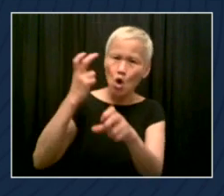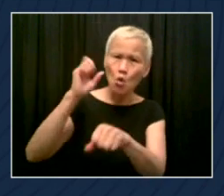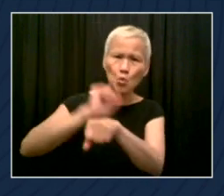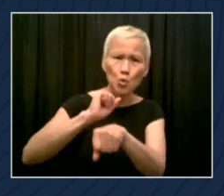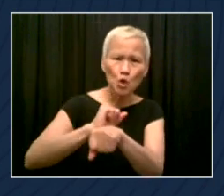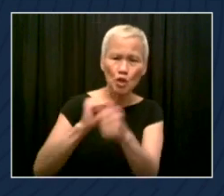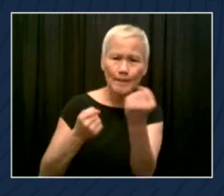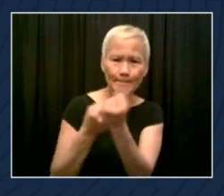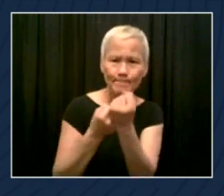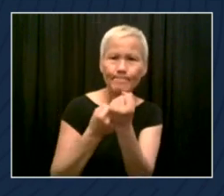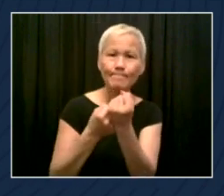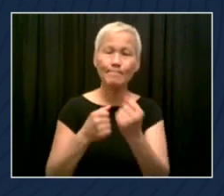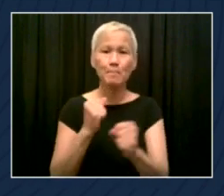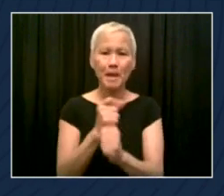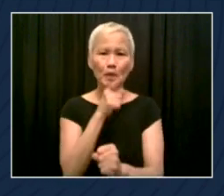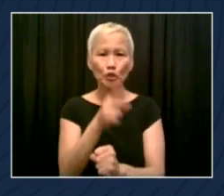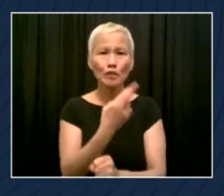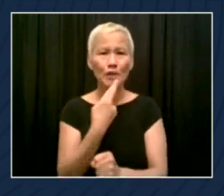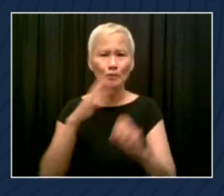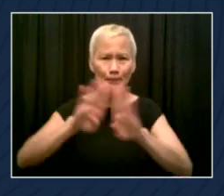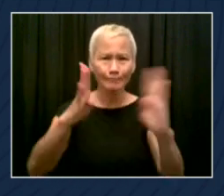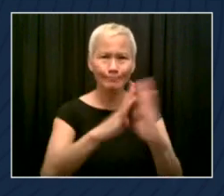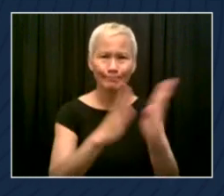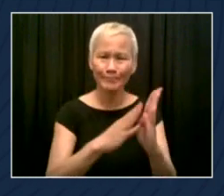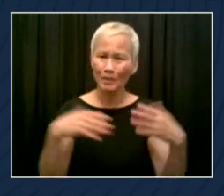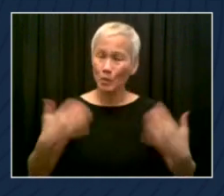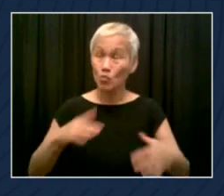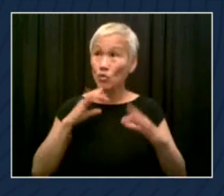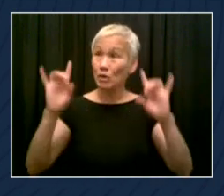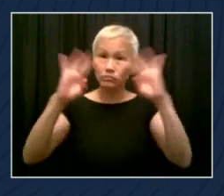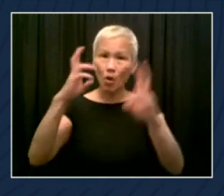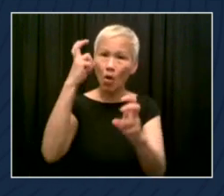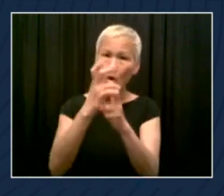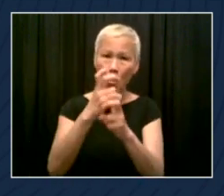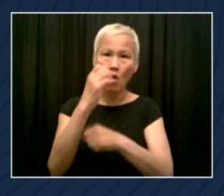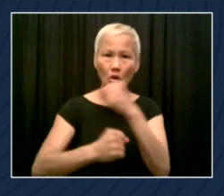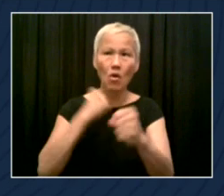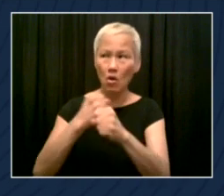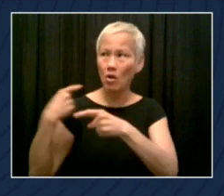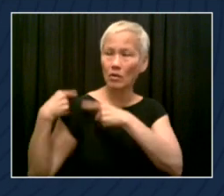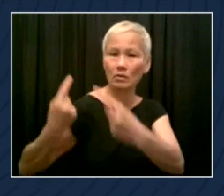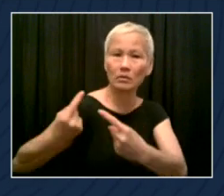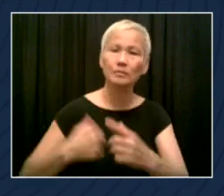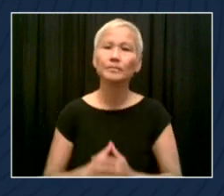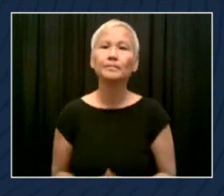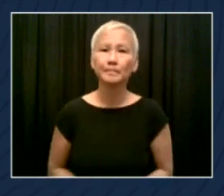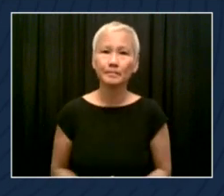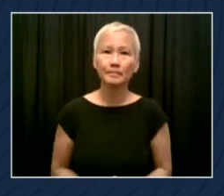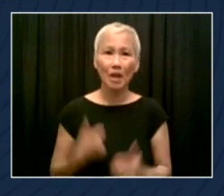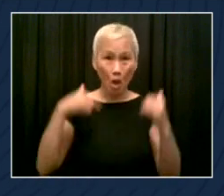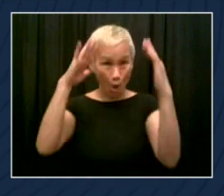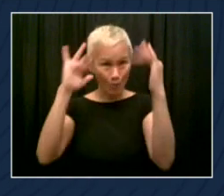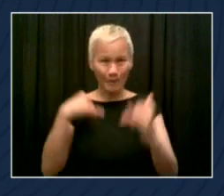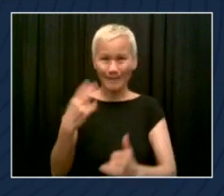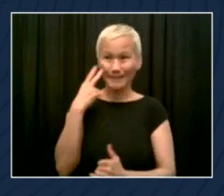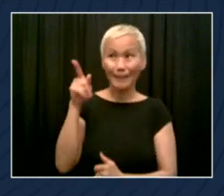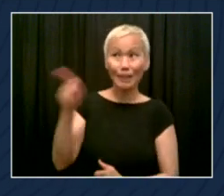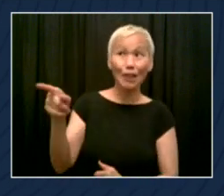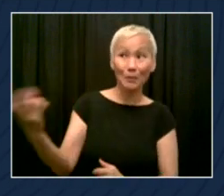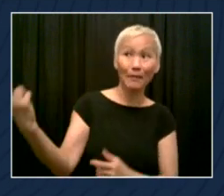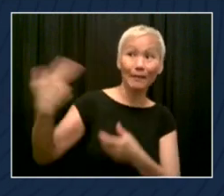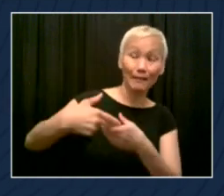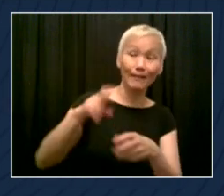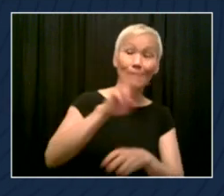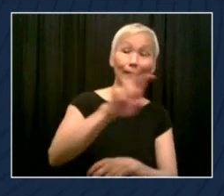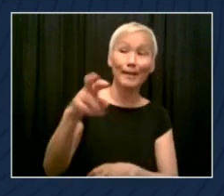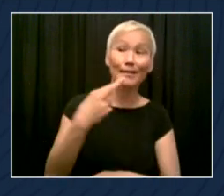a really critical moment as we recover here. And hope that I'll see you out there as well, Mr. Mayor. I have so many great restaurants, and